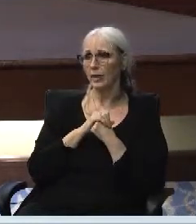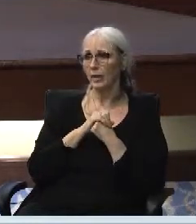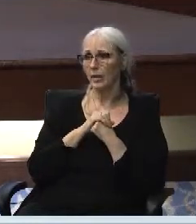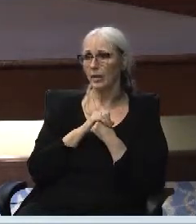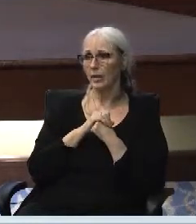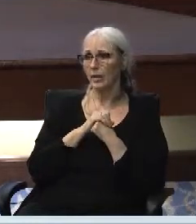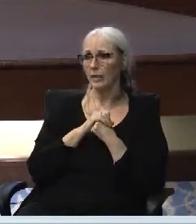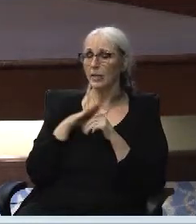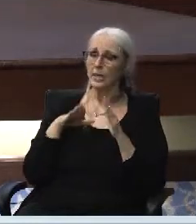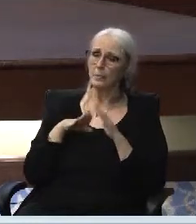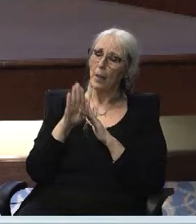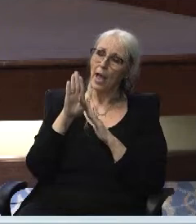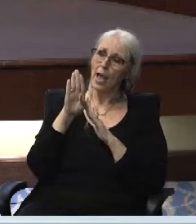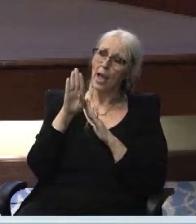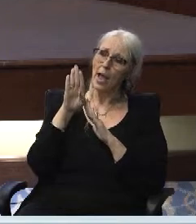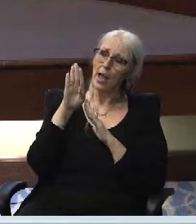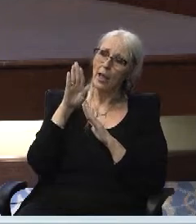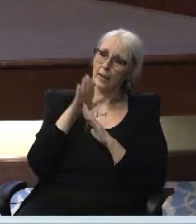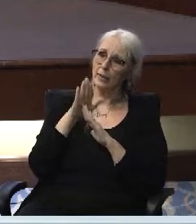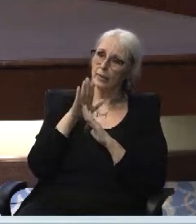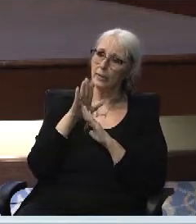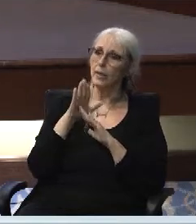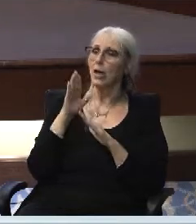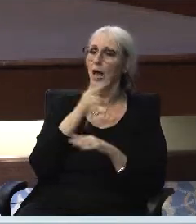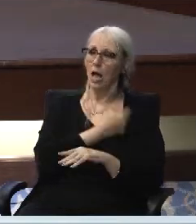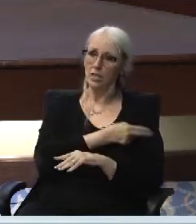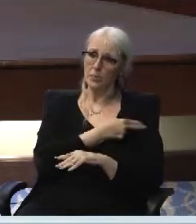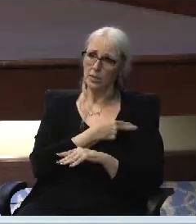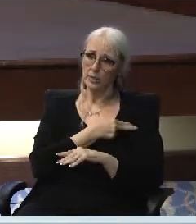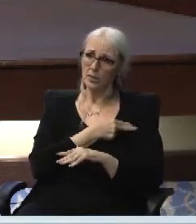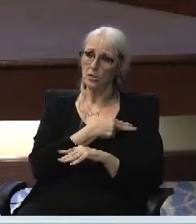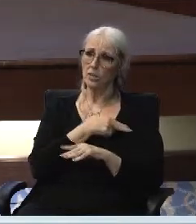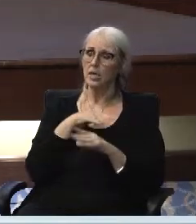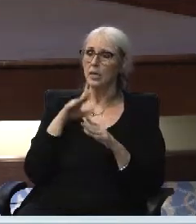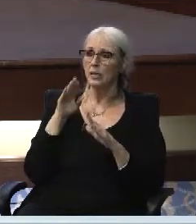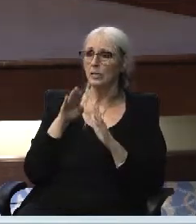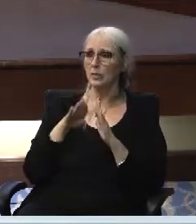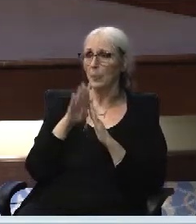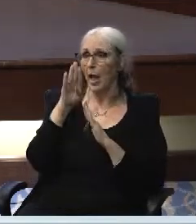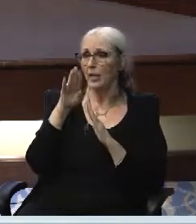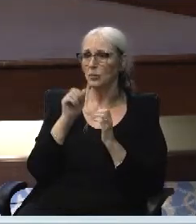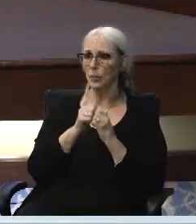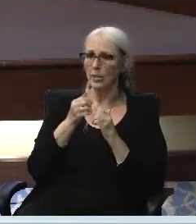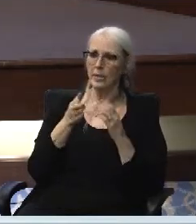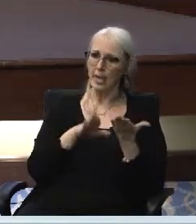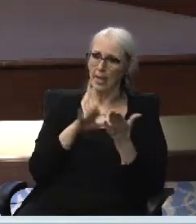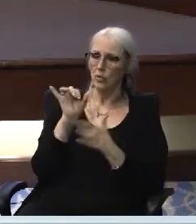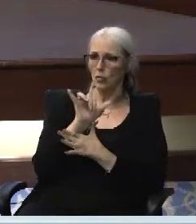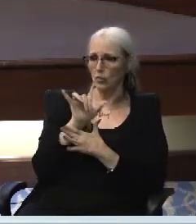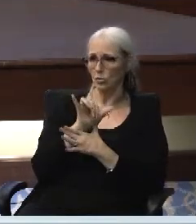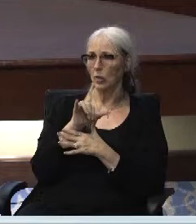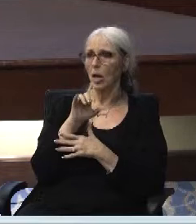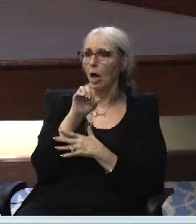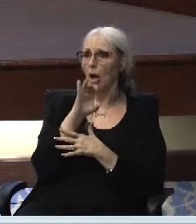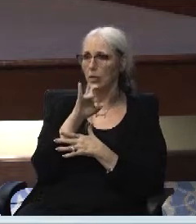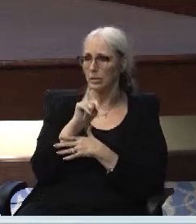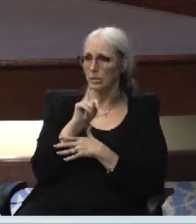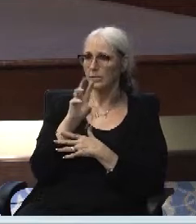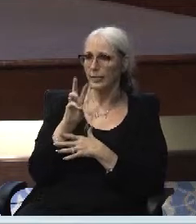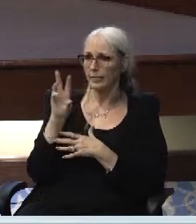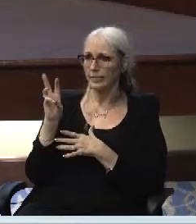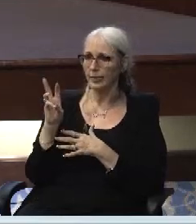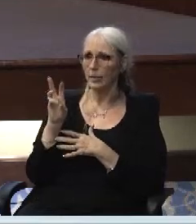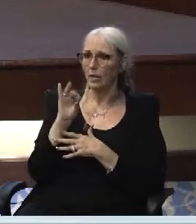The spike in COVID-19 cases and hospitalizations was followed by a spike in deaths. In August, there were 66 deaths caused